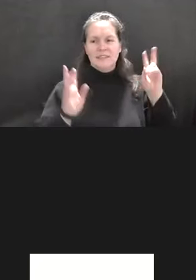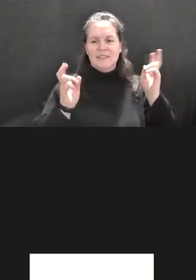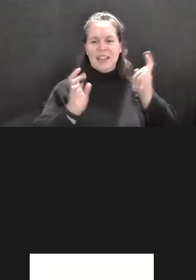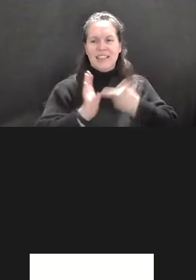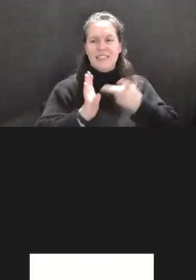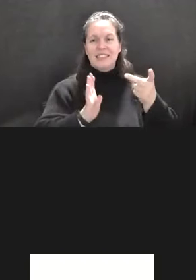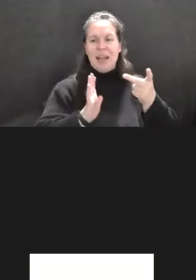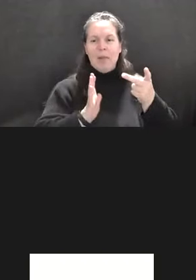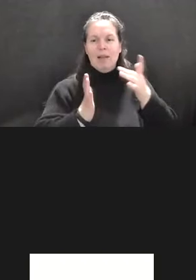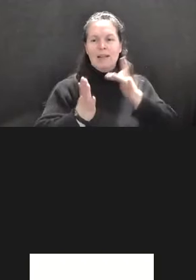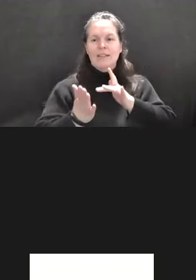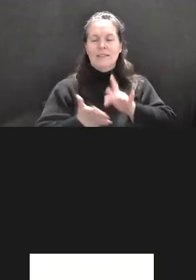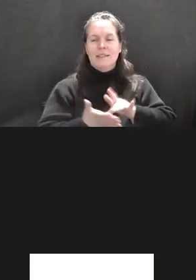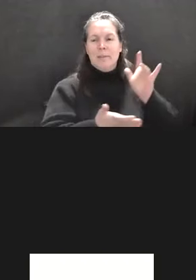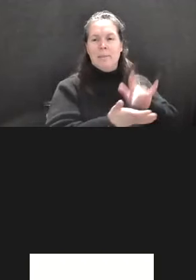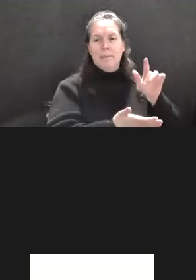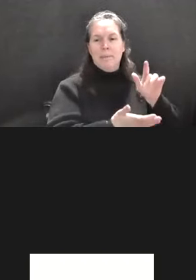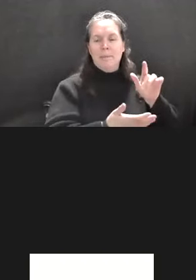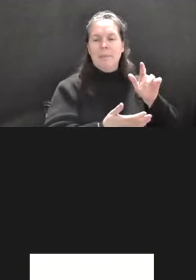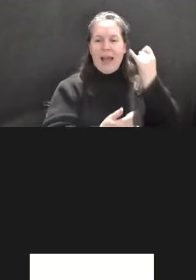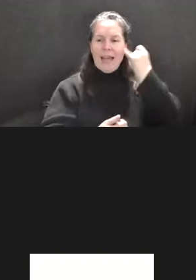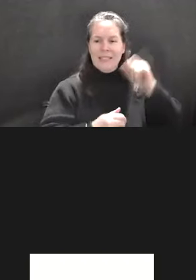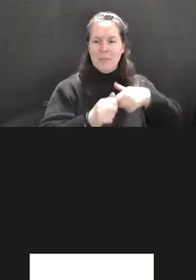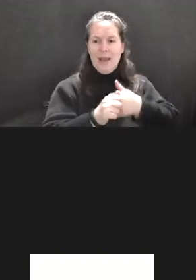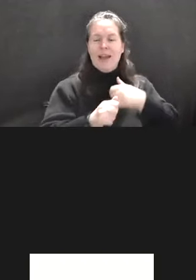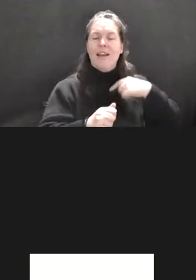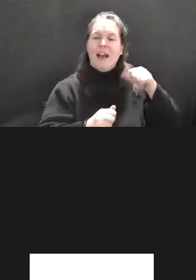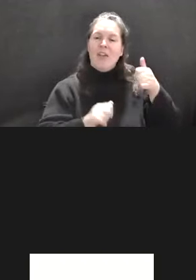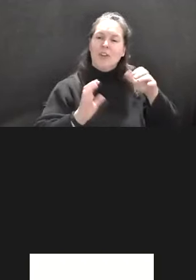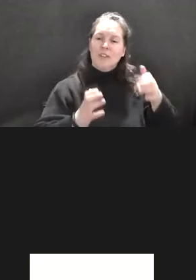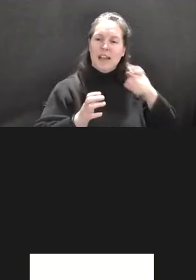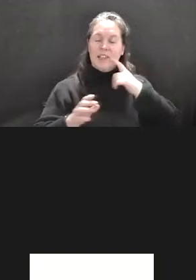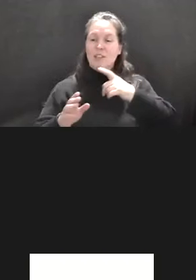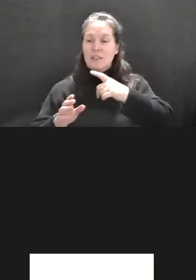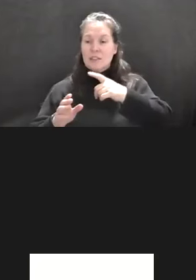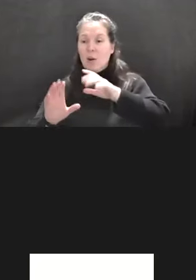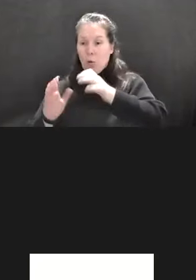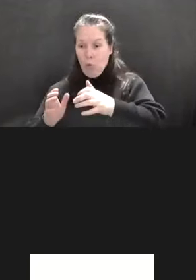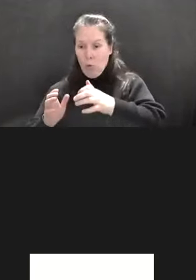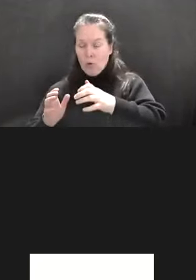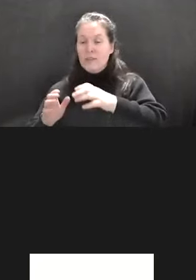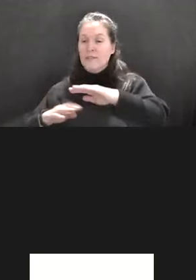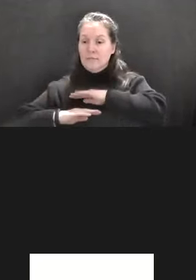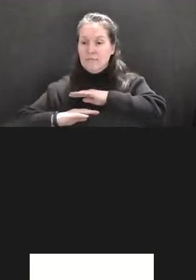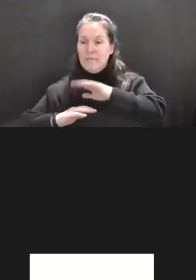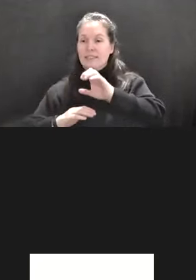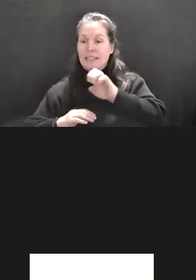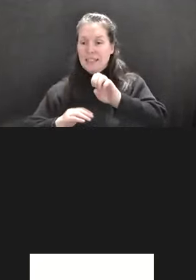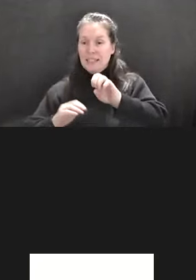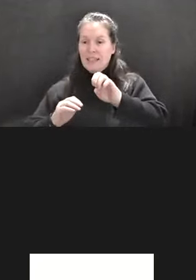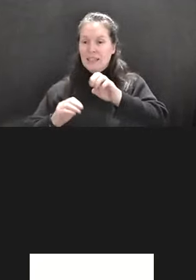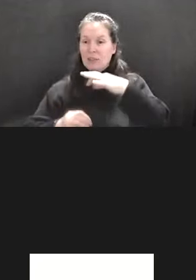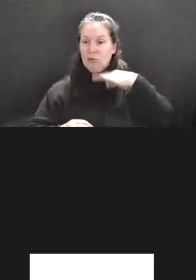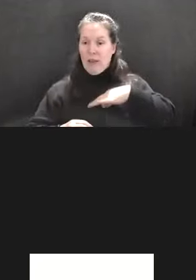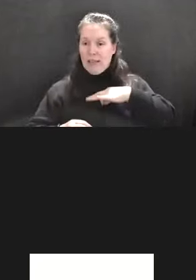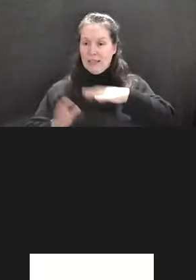right? Where if there's other courses that a professional might be taking to satisfy their continuing education credit,